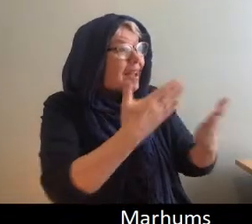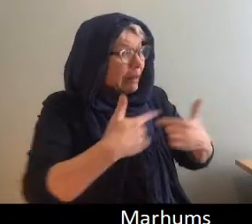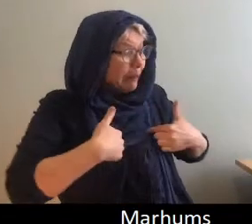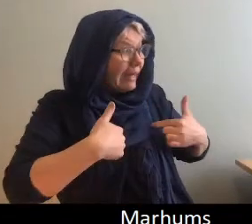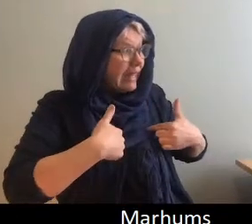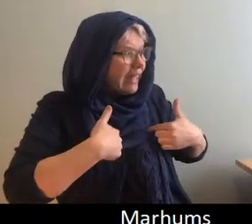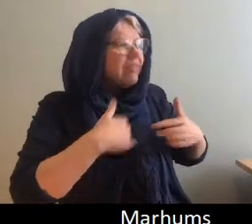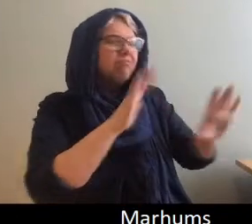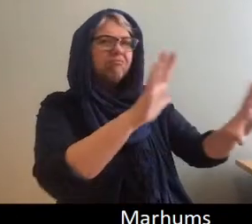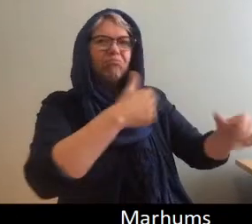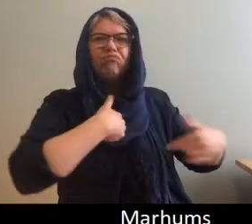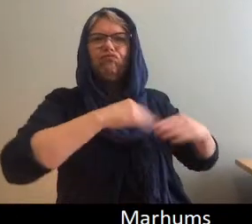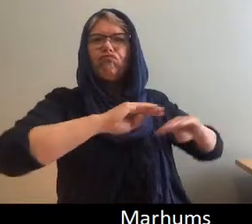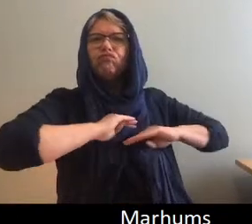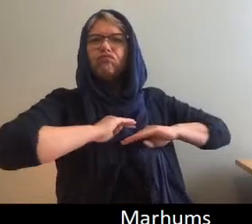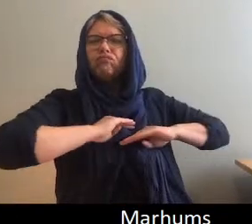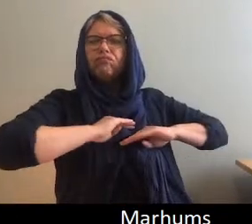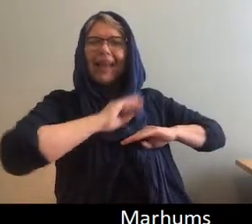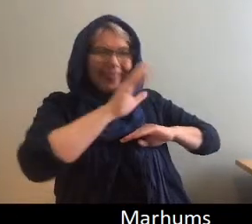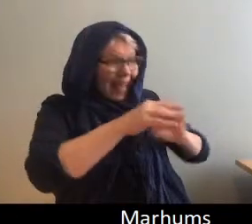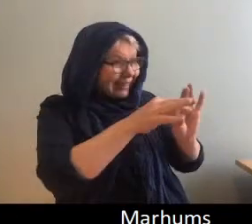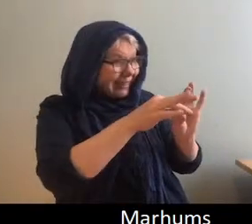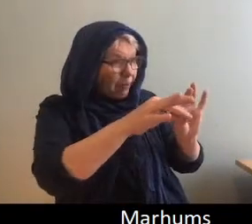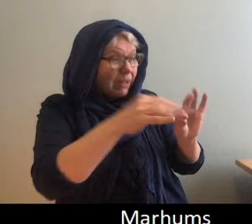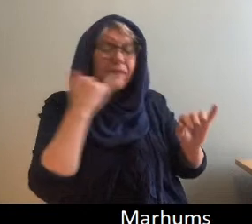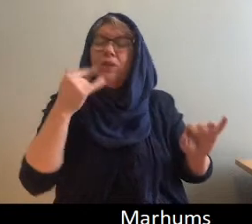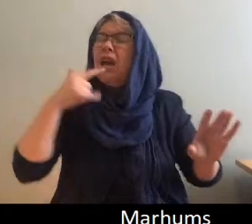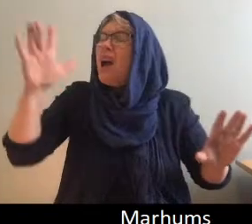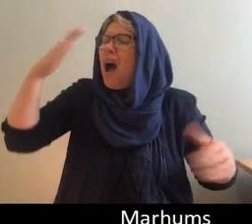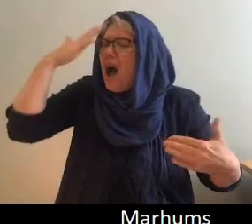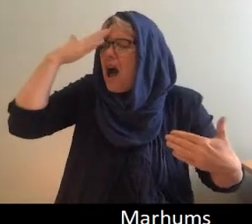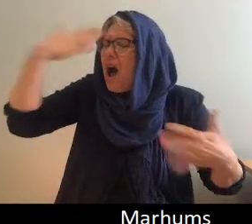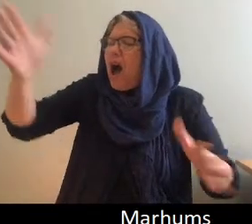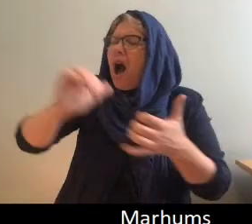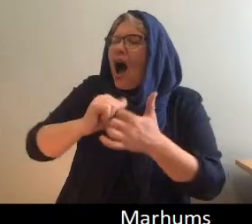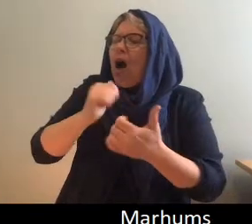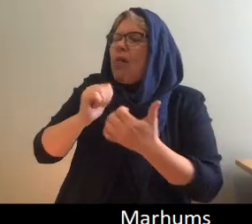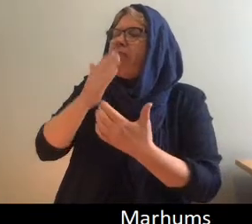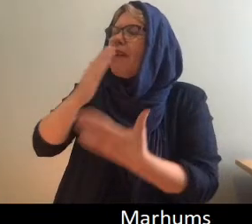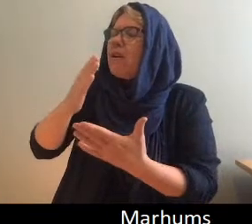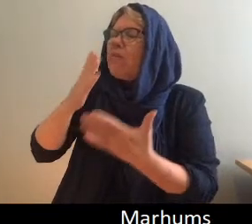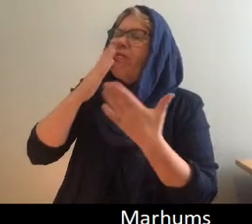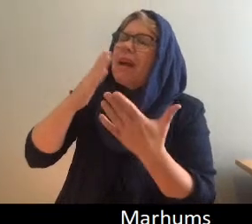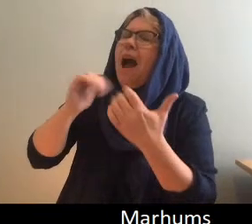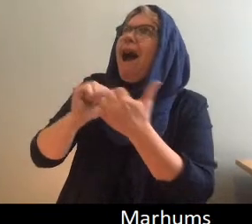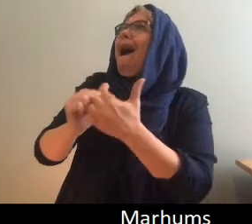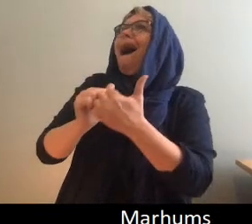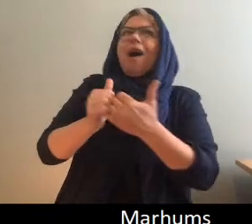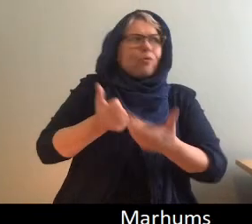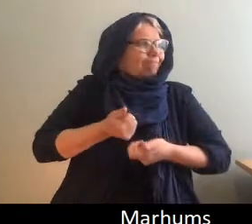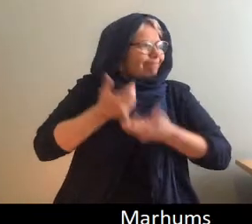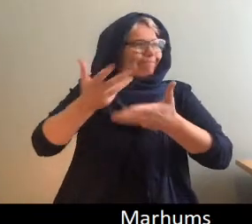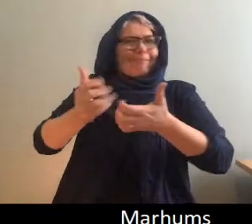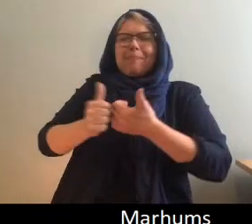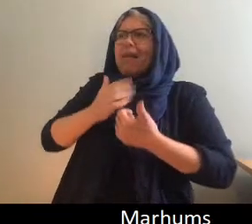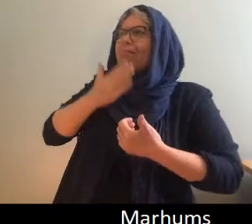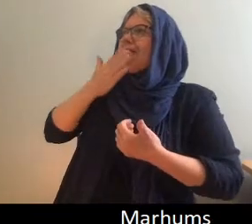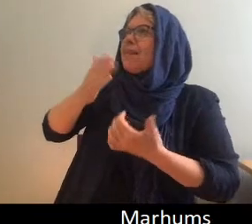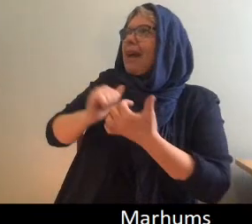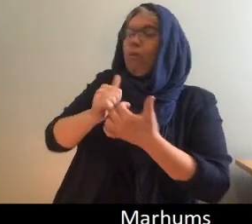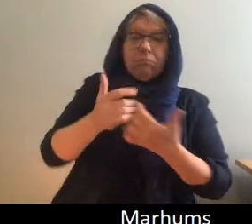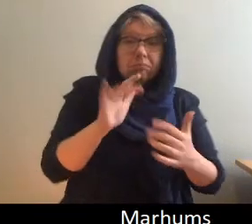So Allah's Messenger says, the last 10 nights, then even then, you know, I will complain. I'll say, Ya Rasulullah, I know it's in the last 10 nights,